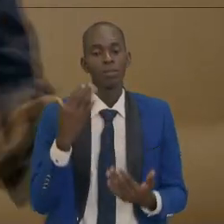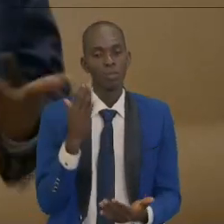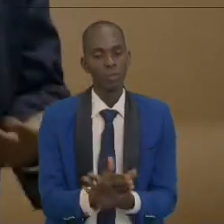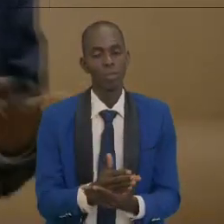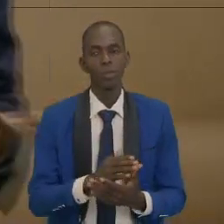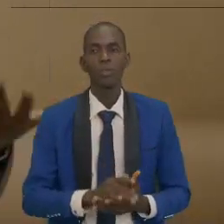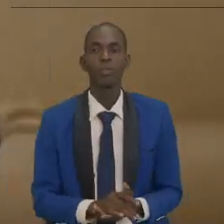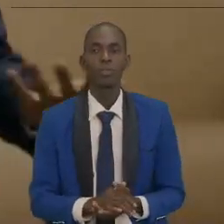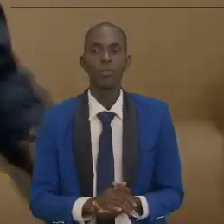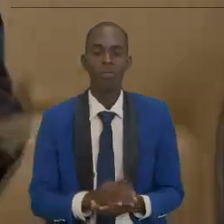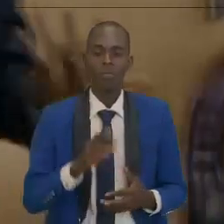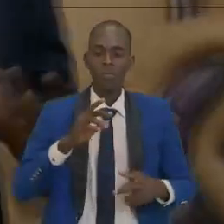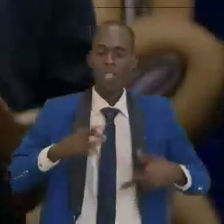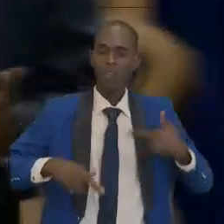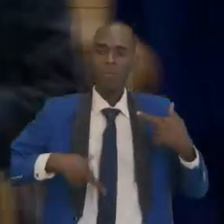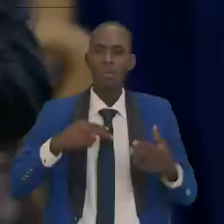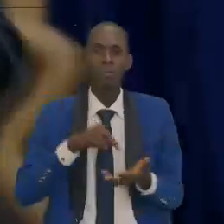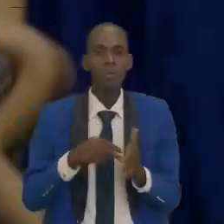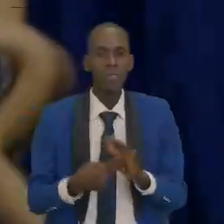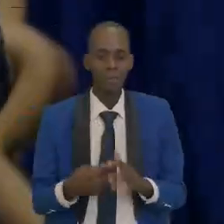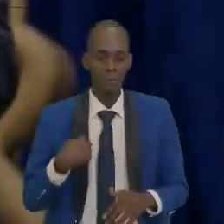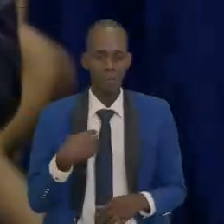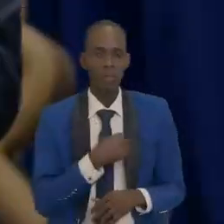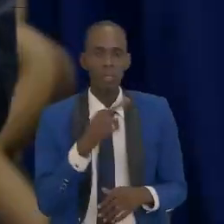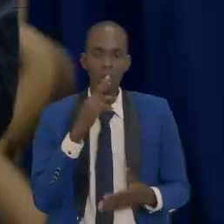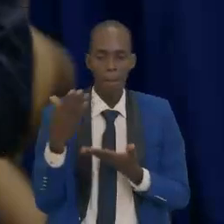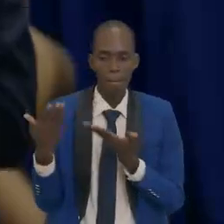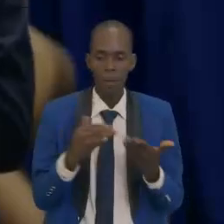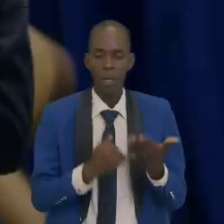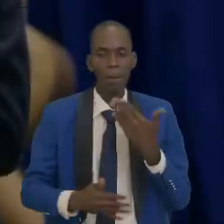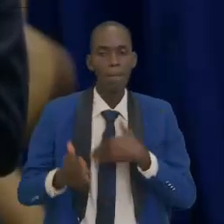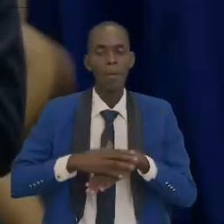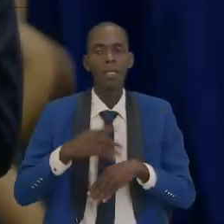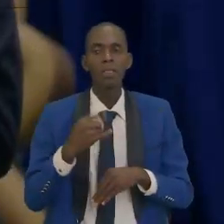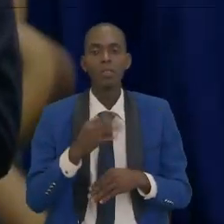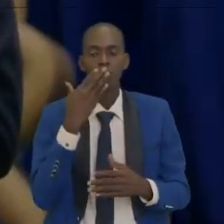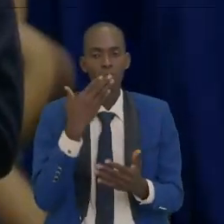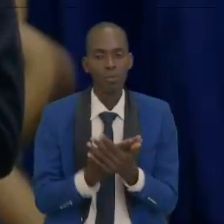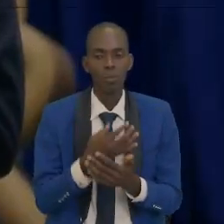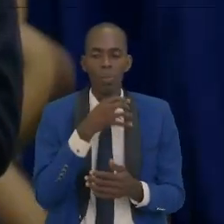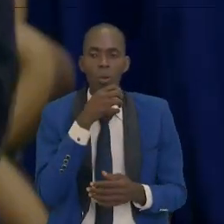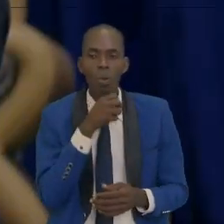Revival means who are bringing back the good old days